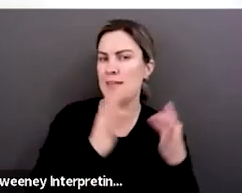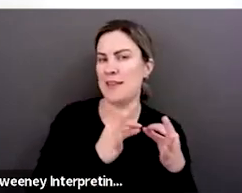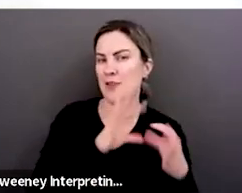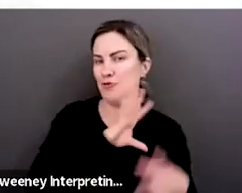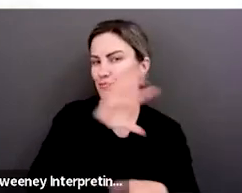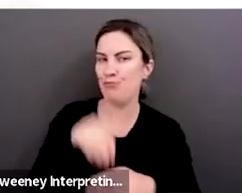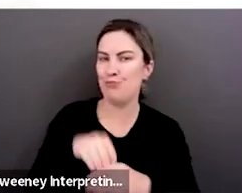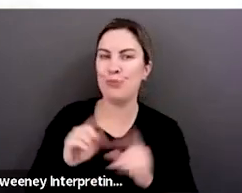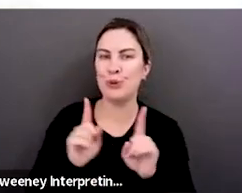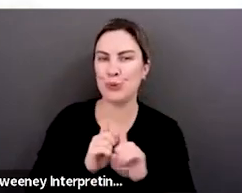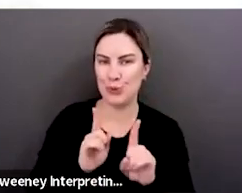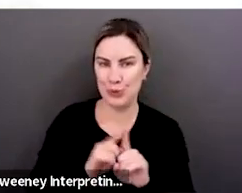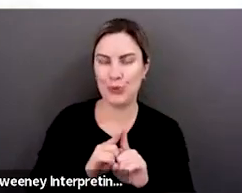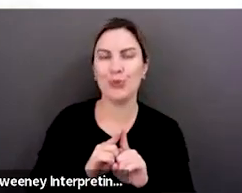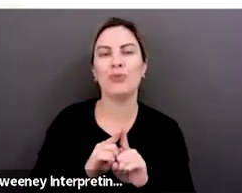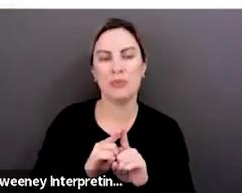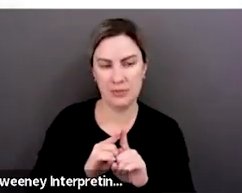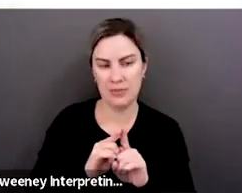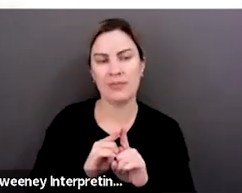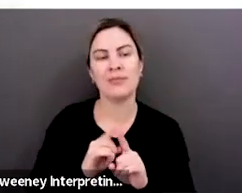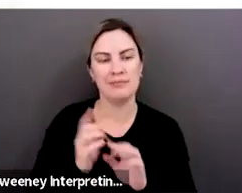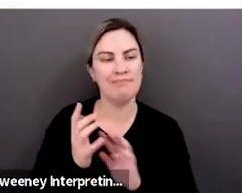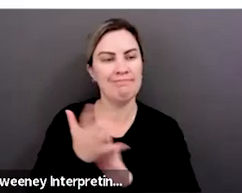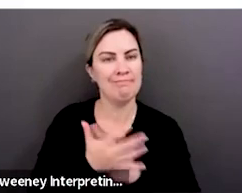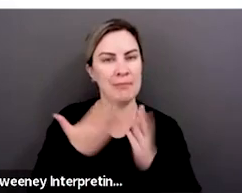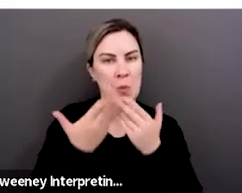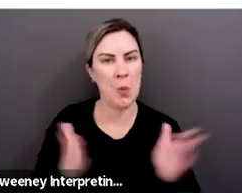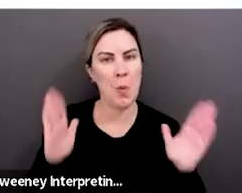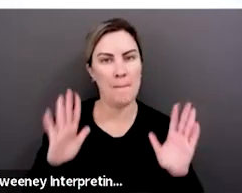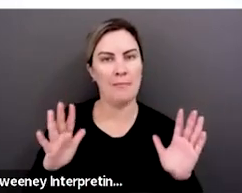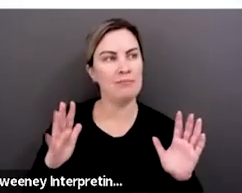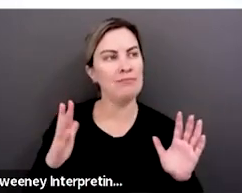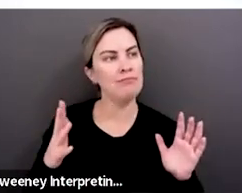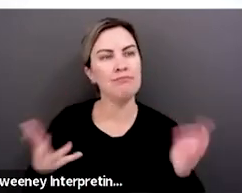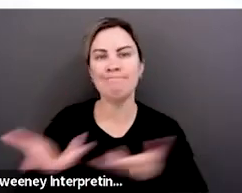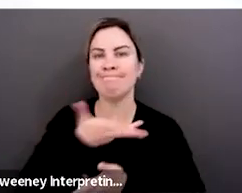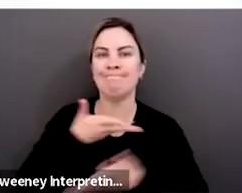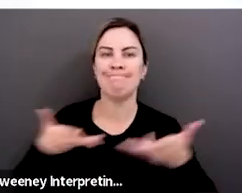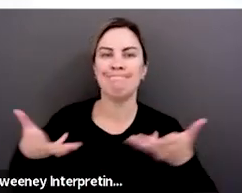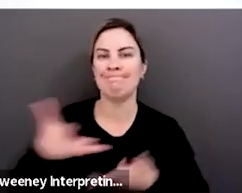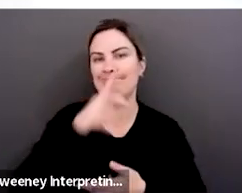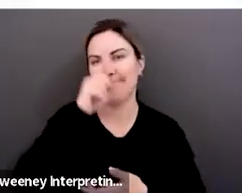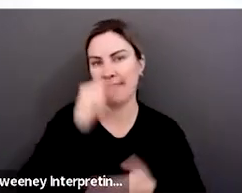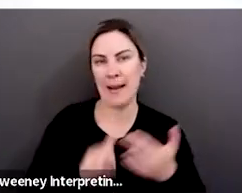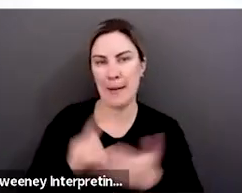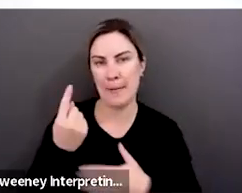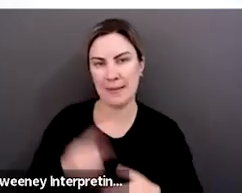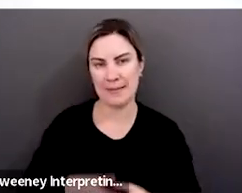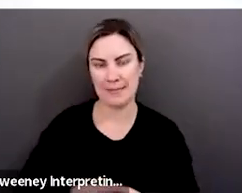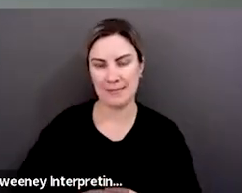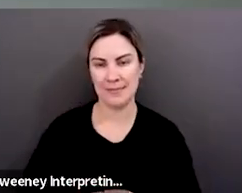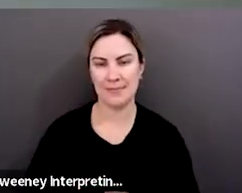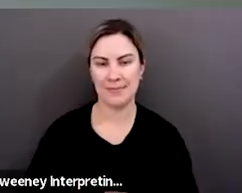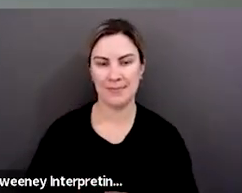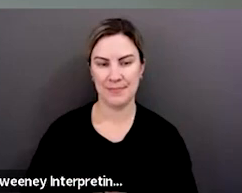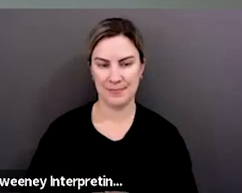here, I guess, and to open up and allow some space for that peer-led collective action to happen.